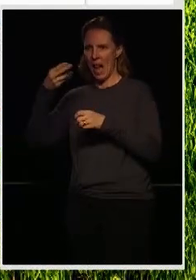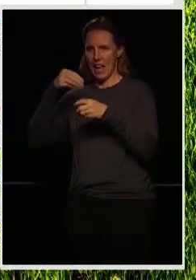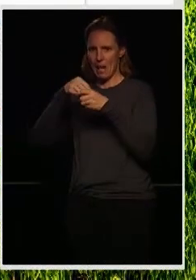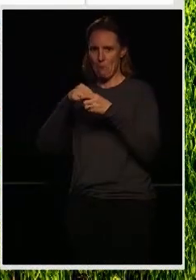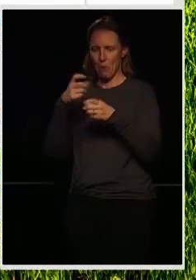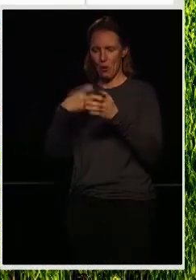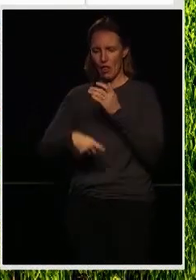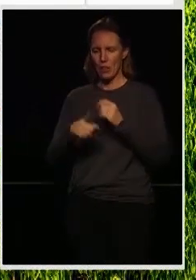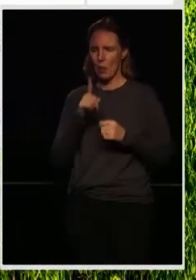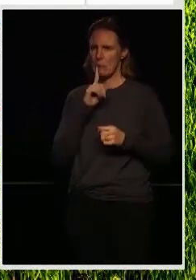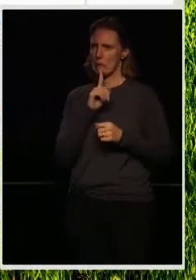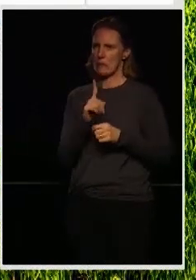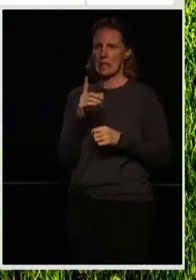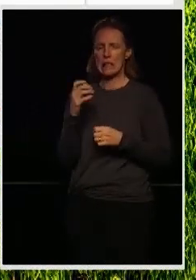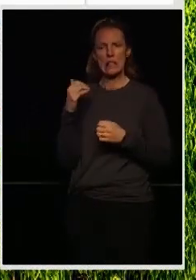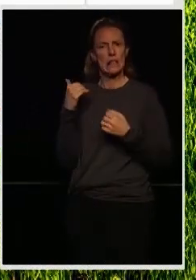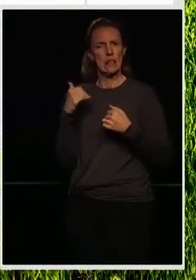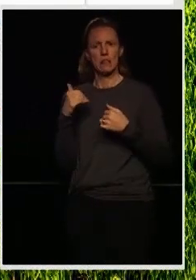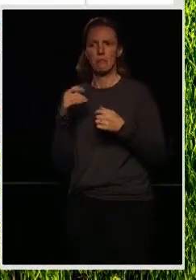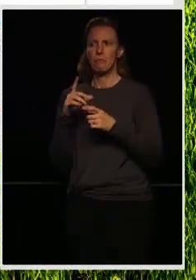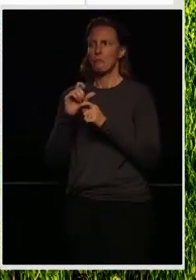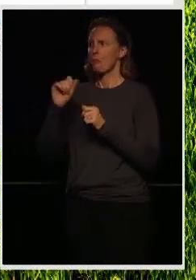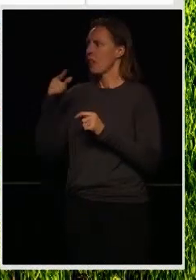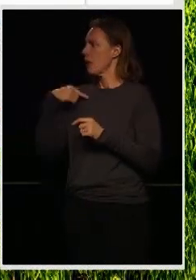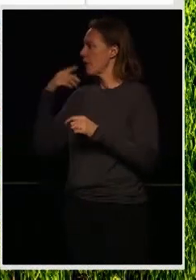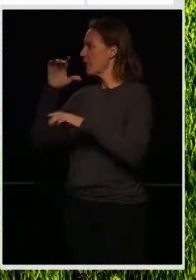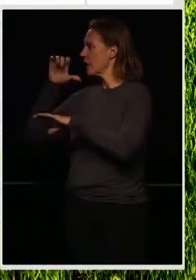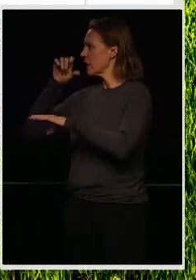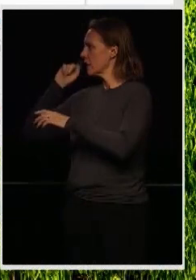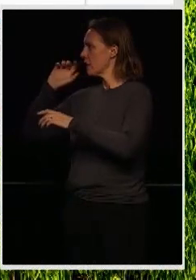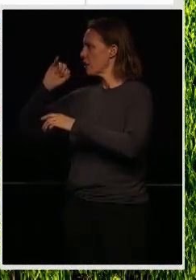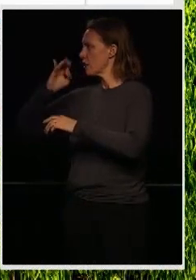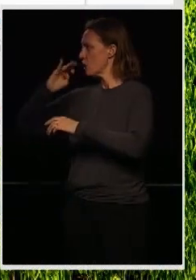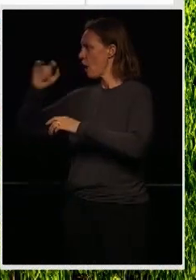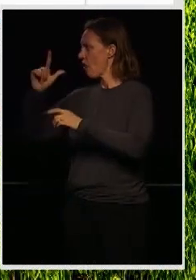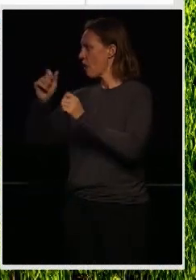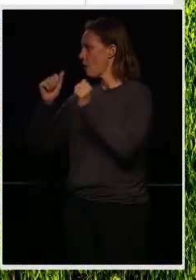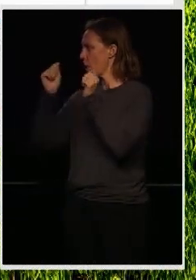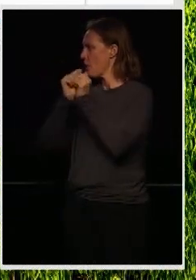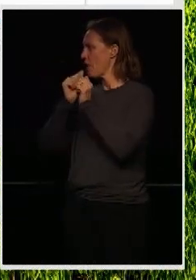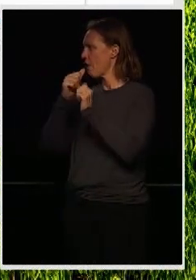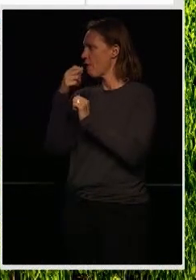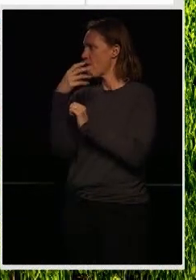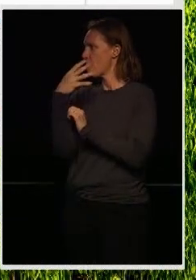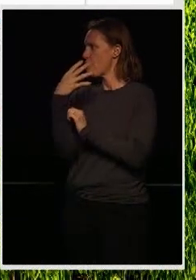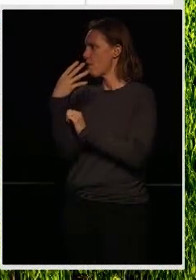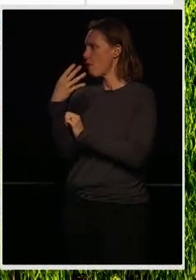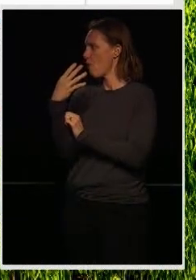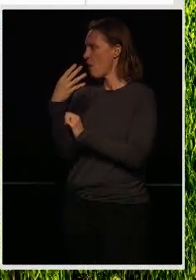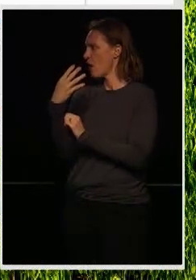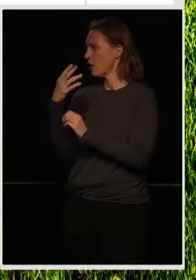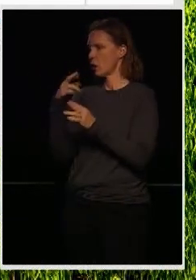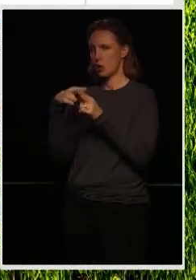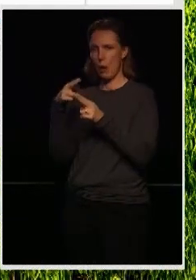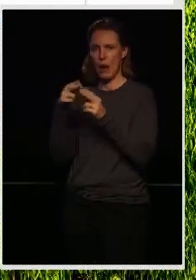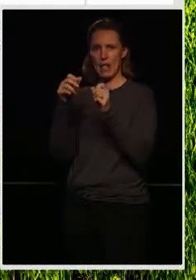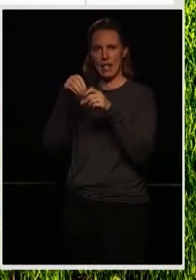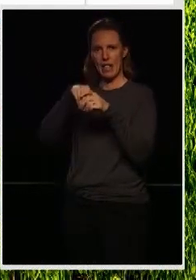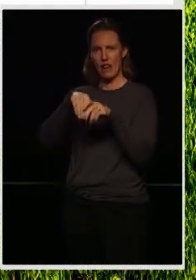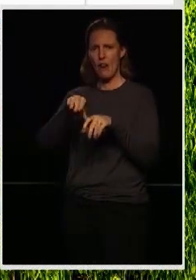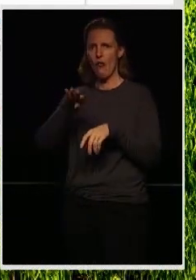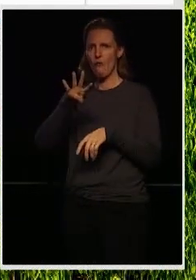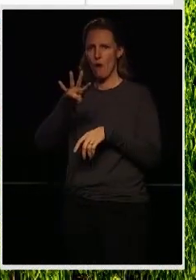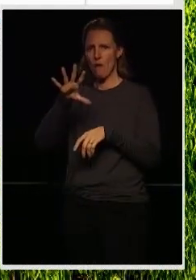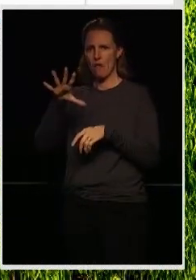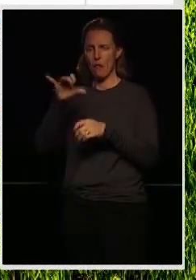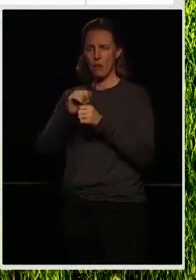pinch. SomaDetect was installed, and you can see with 4 shortlists and 45 cows, we were able to reduce